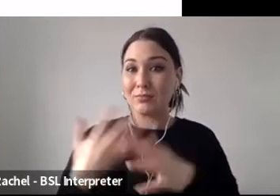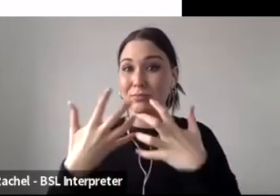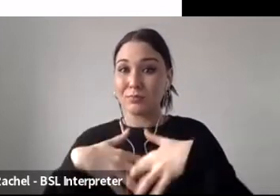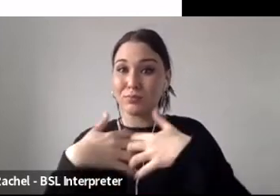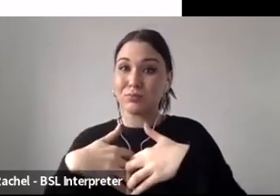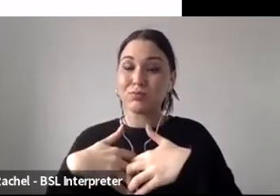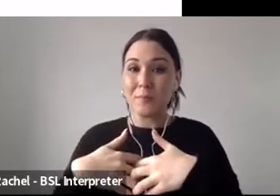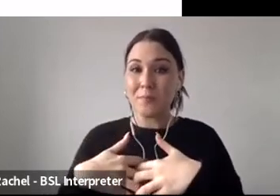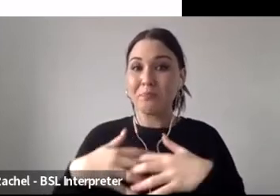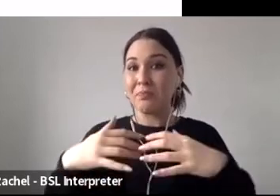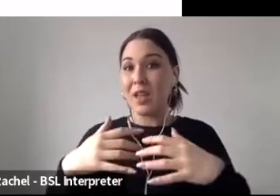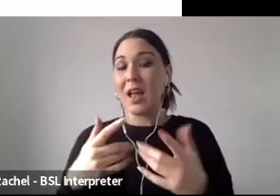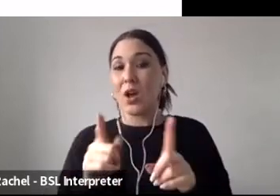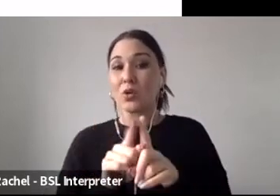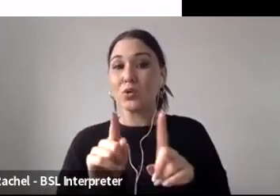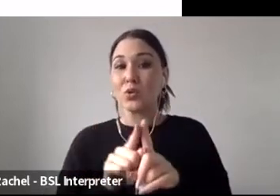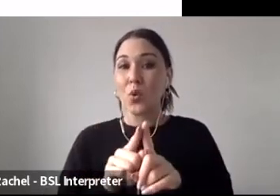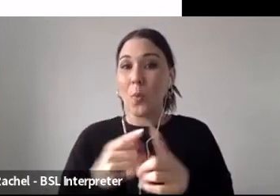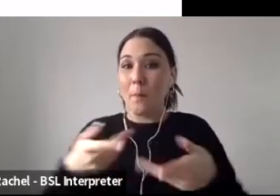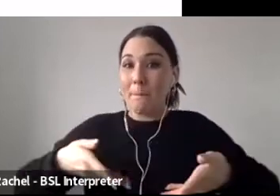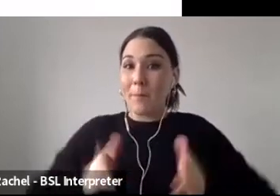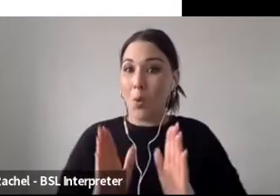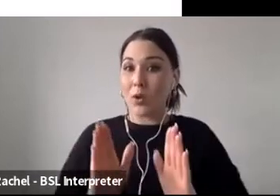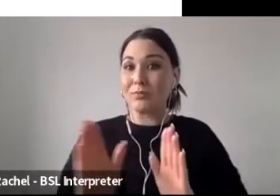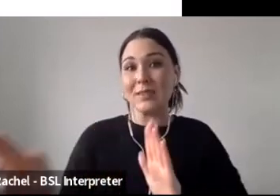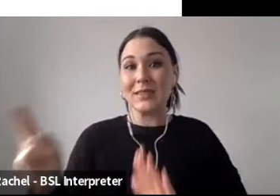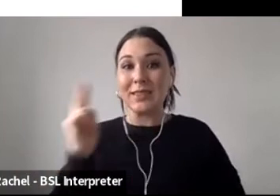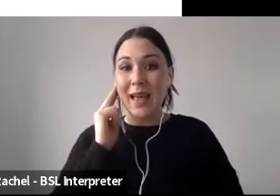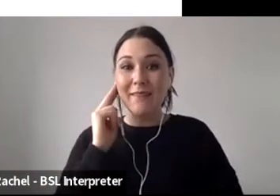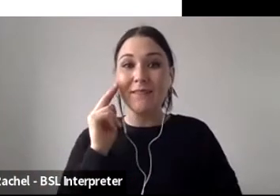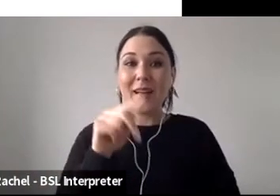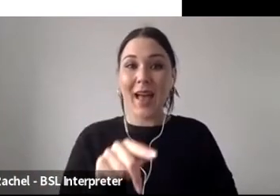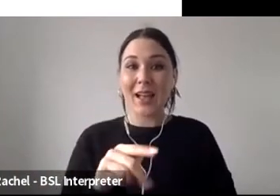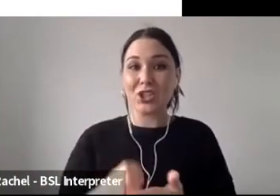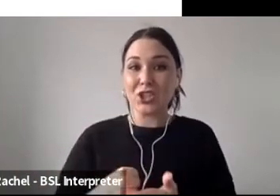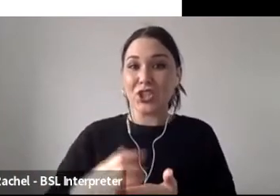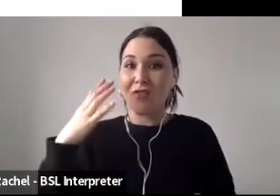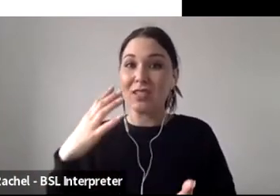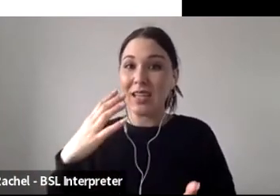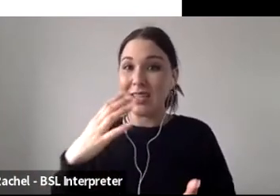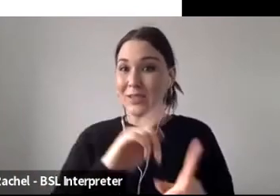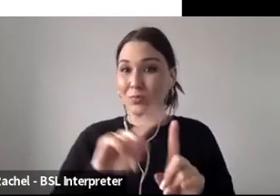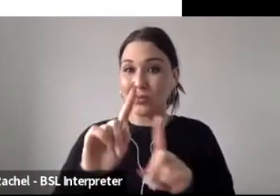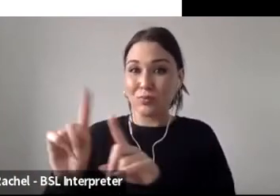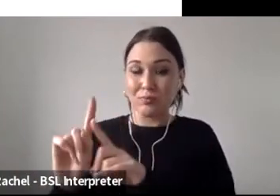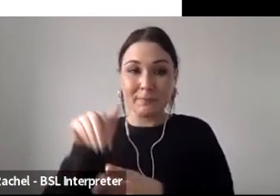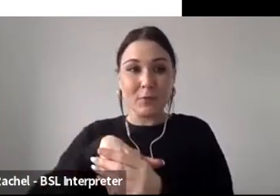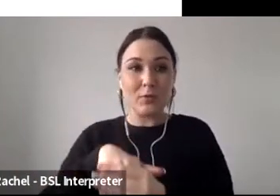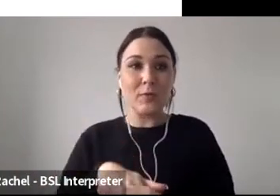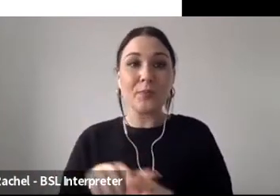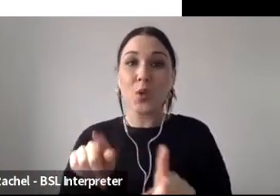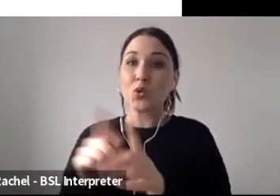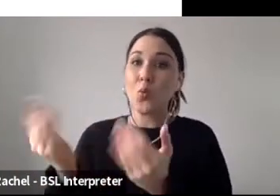deaf, and he's also a trustee of Stage Text and Scope charities. And we also welcome James